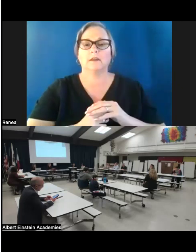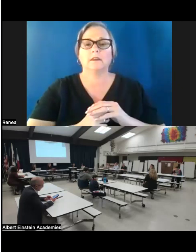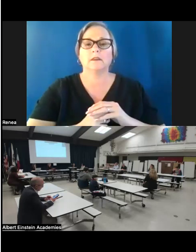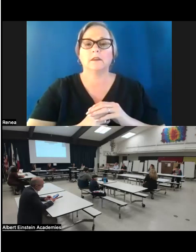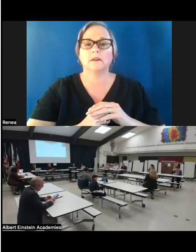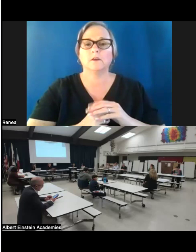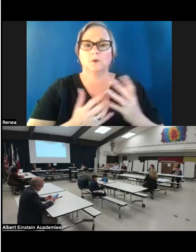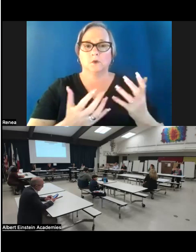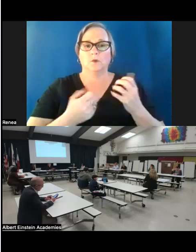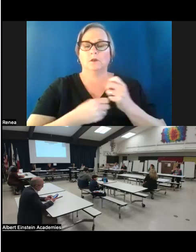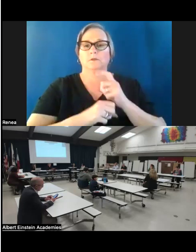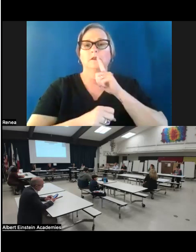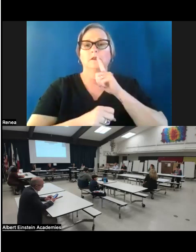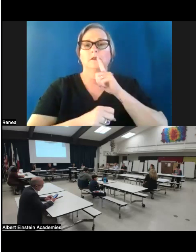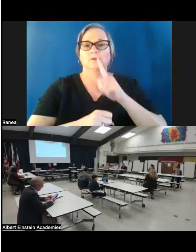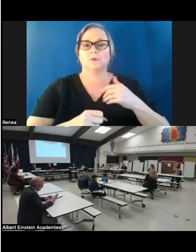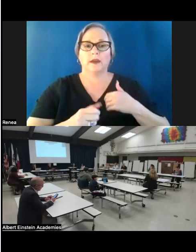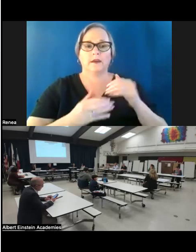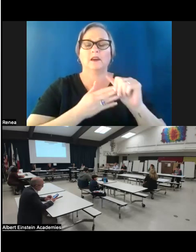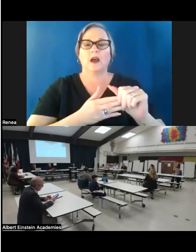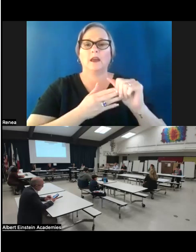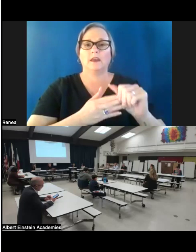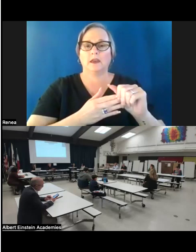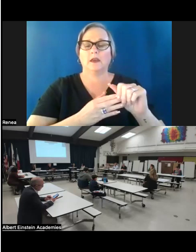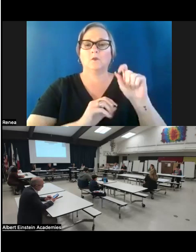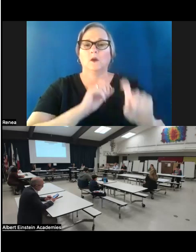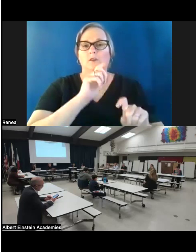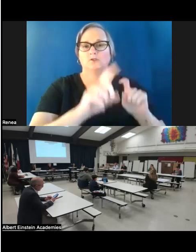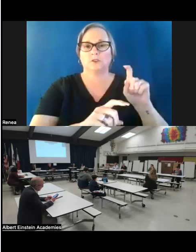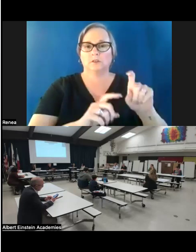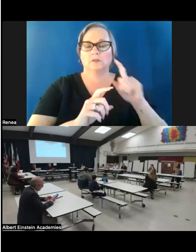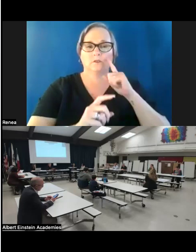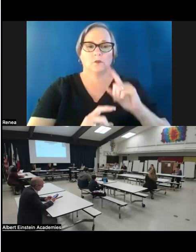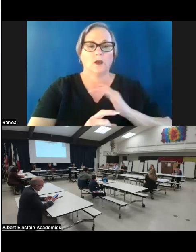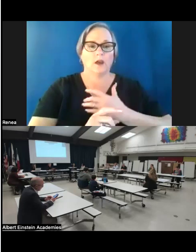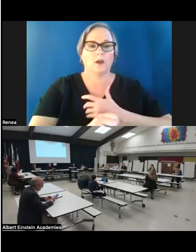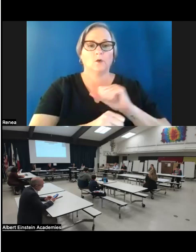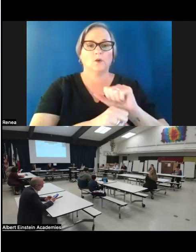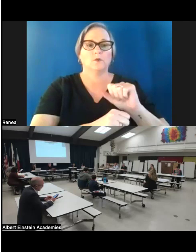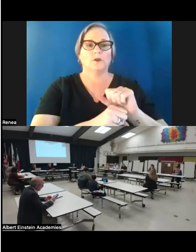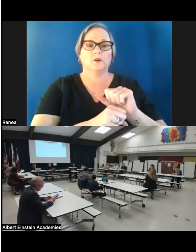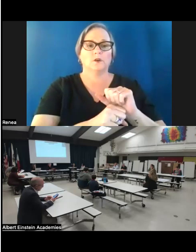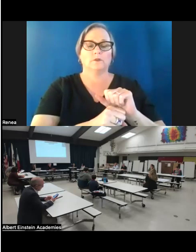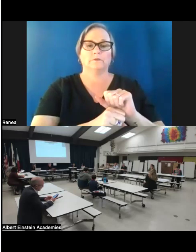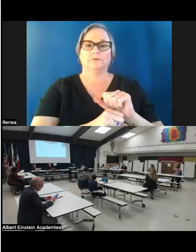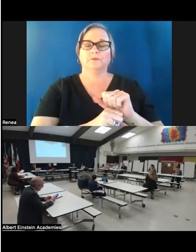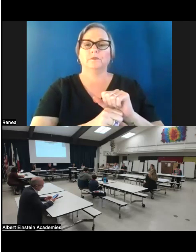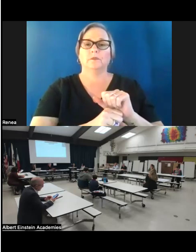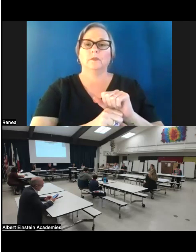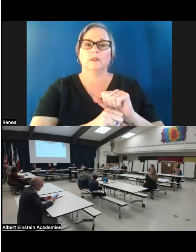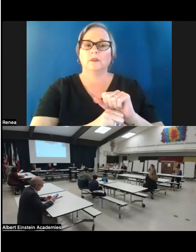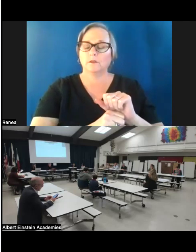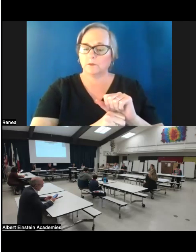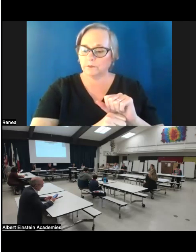questions to our work. This recommendation would be under